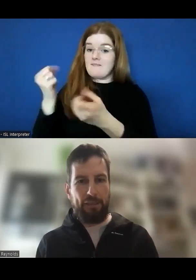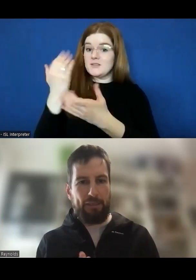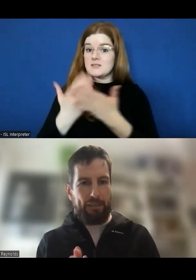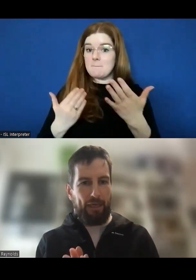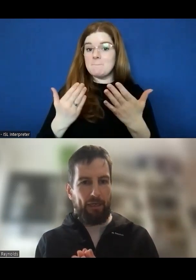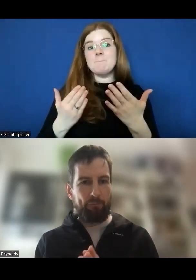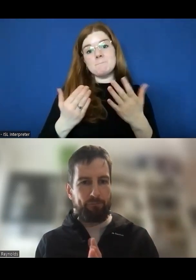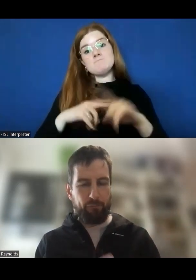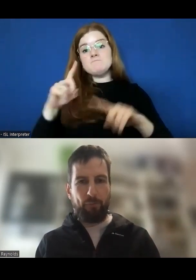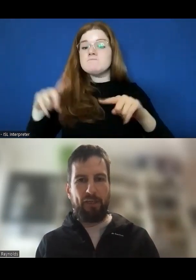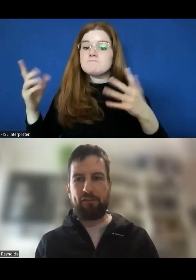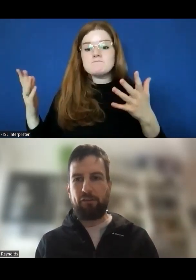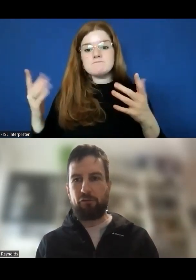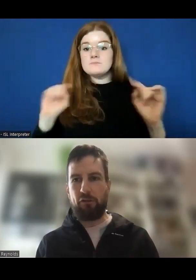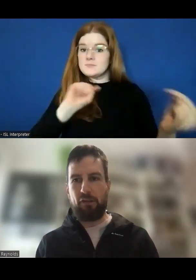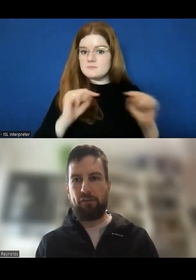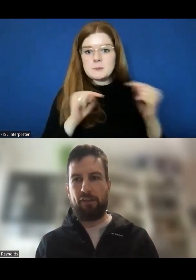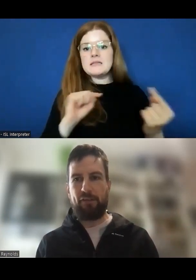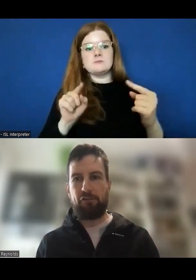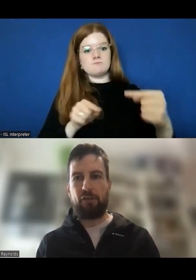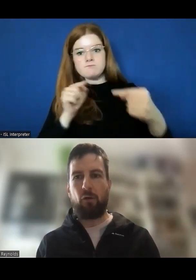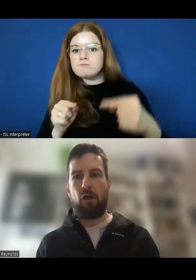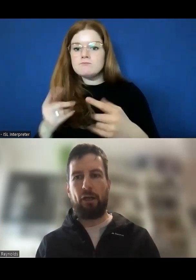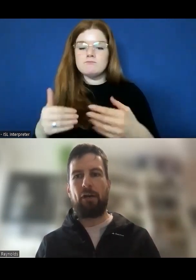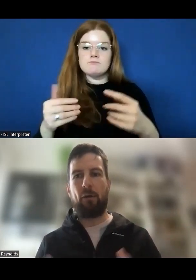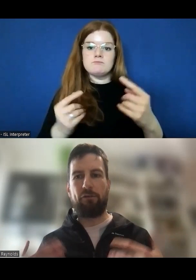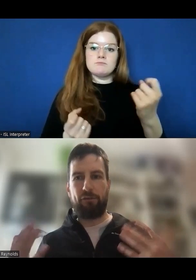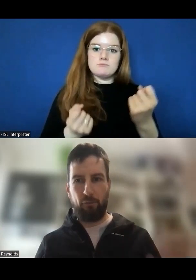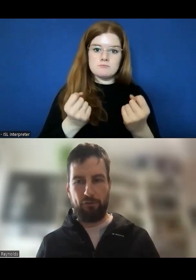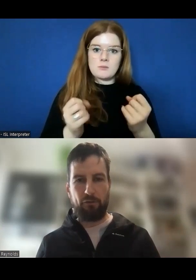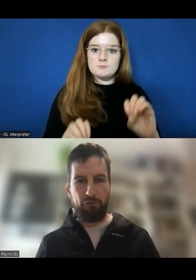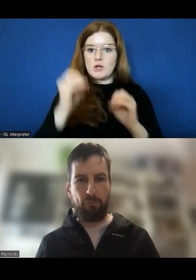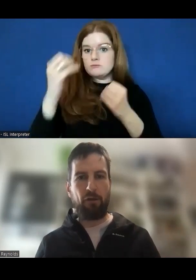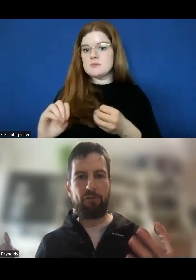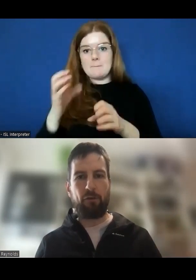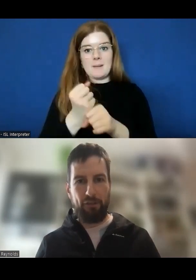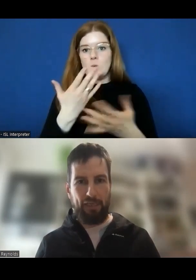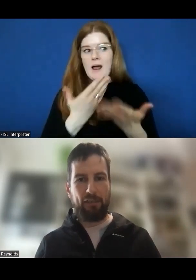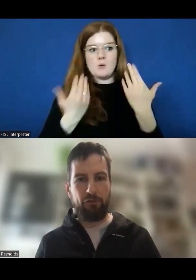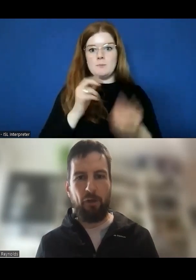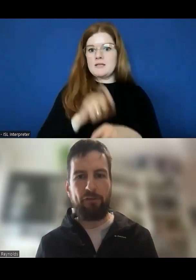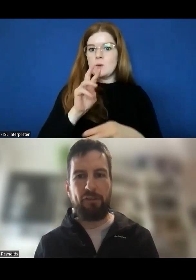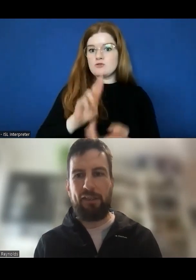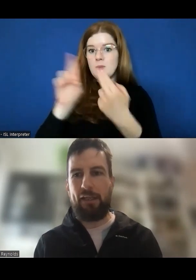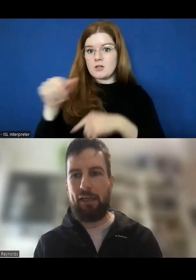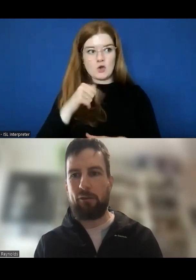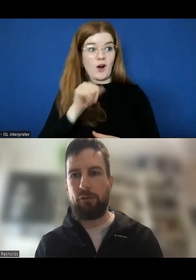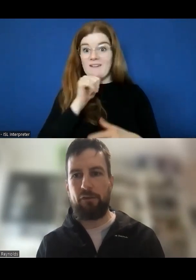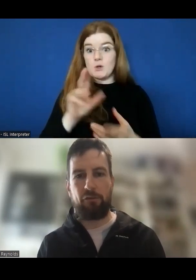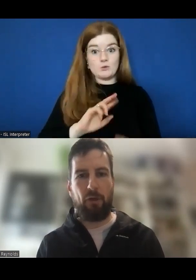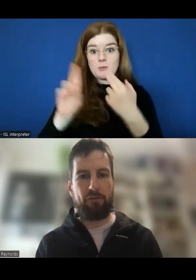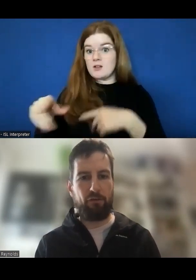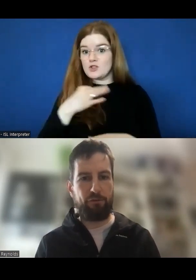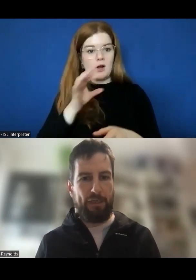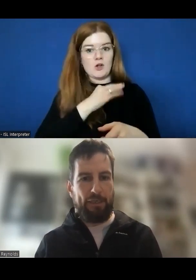various the debates and struggles and contestations going on around, you know, the response or the lack of response and the inadequacy